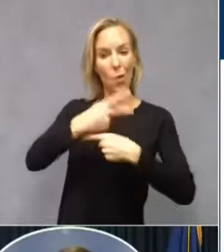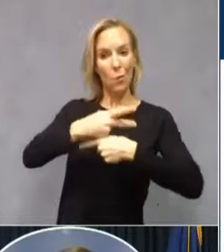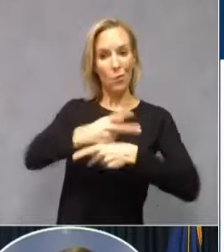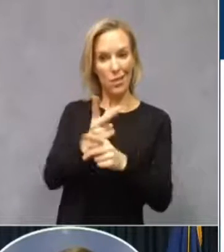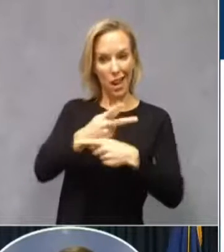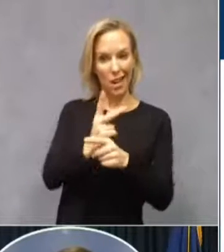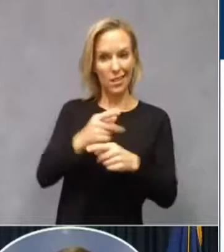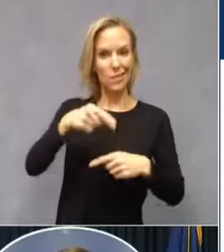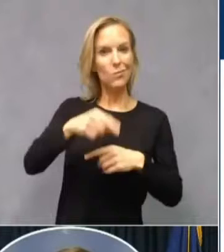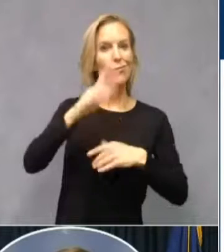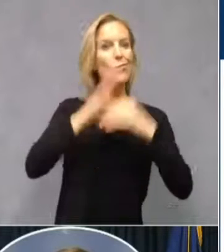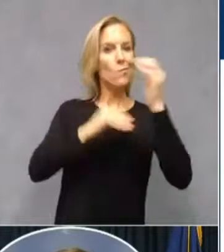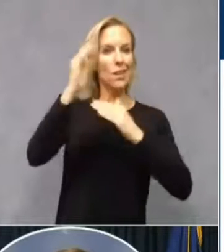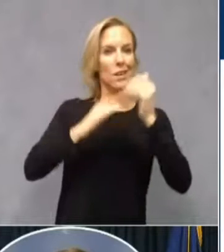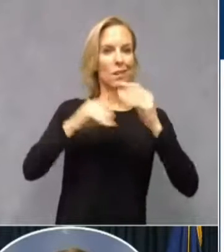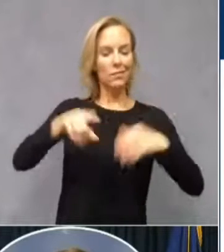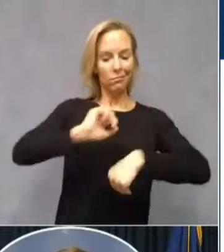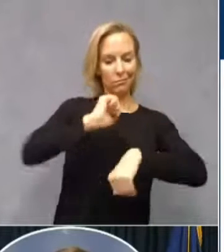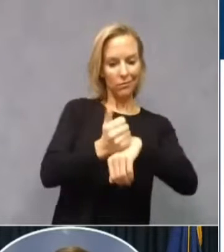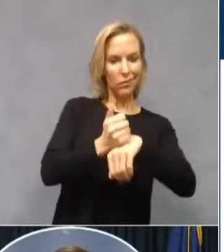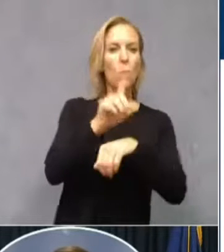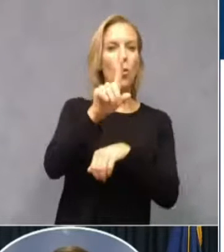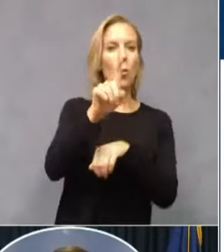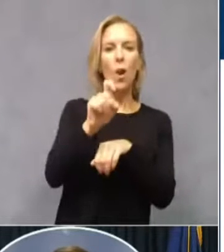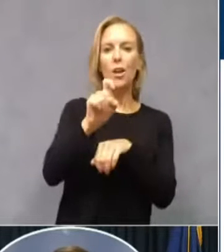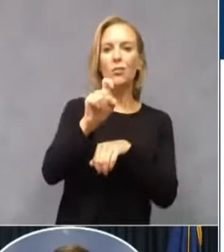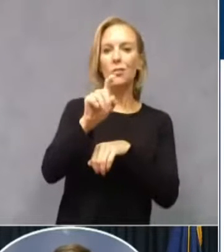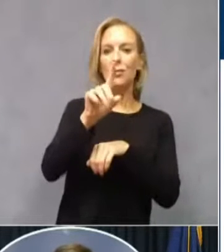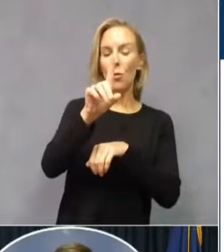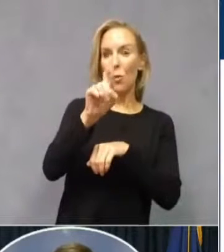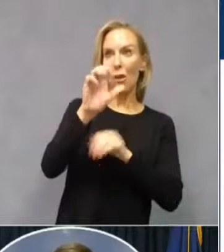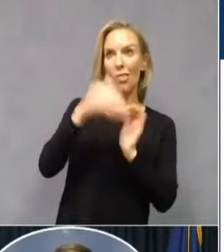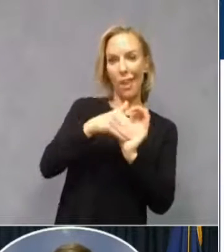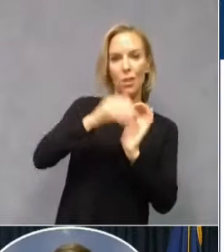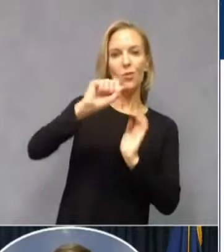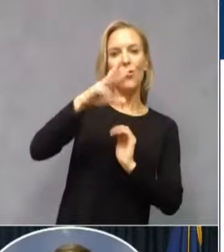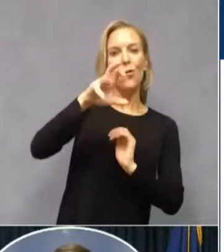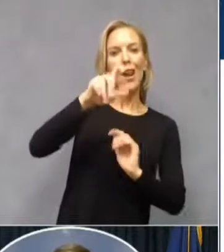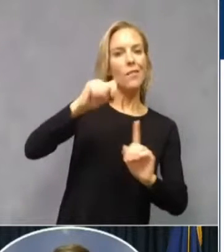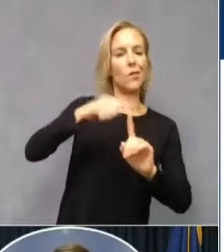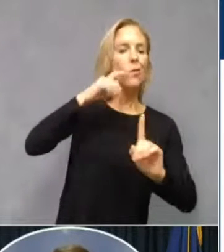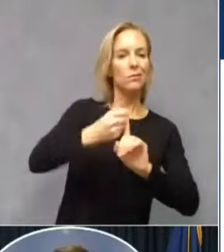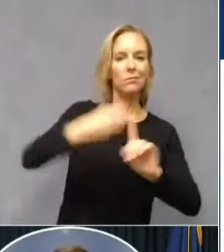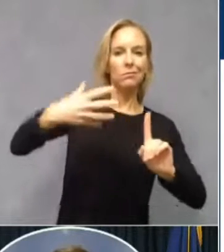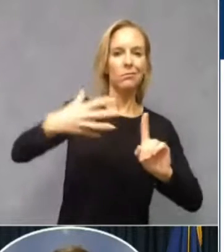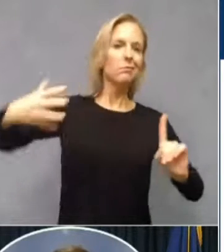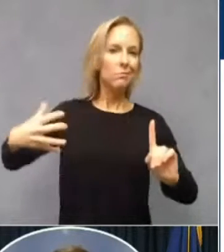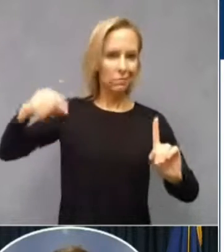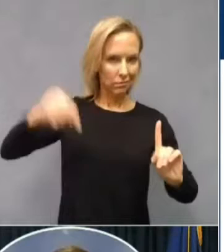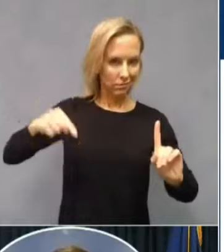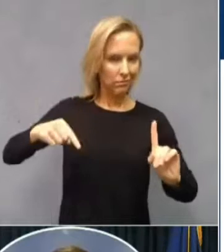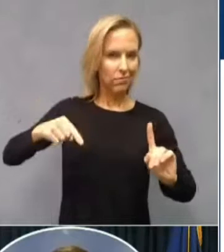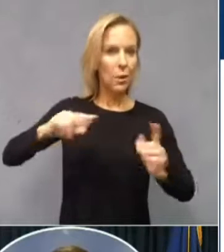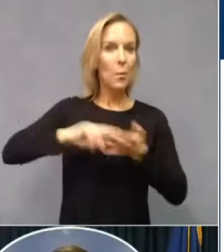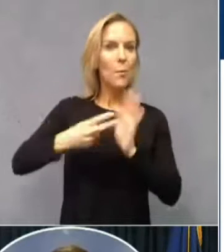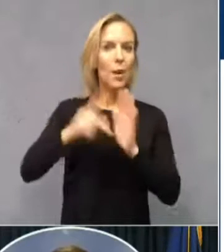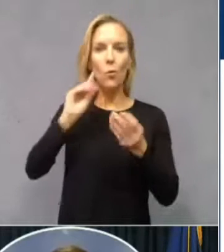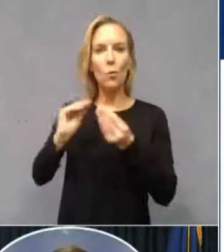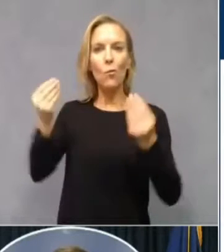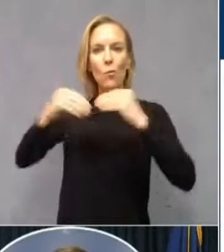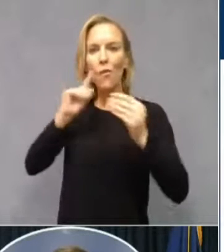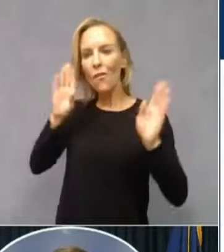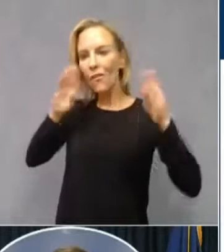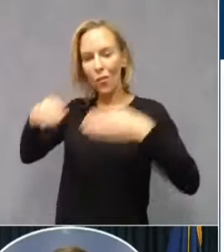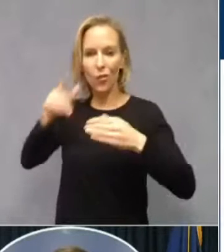warehouse and assembly operation on Hilltopper Way in support of Spantech's growing customer base, as well as the